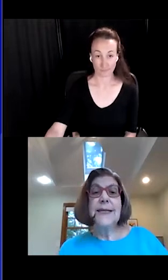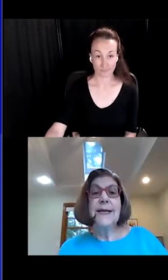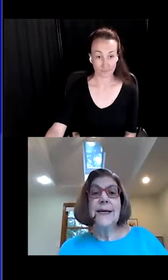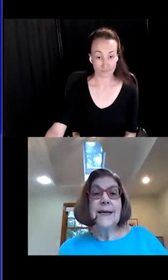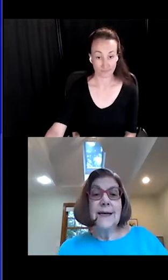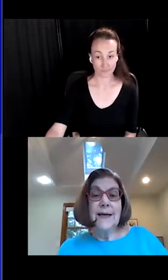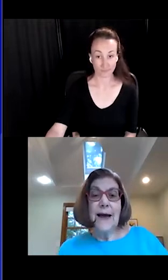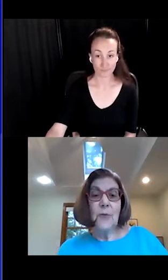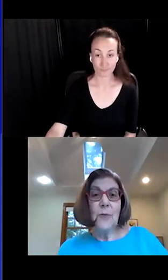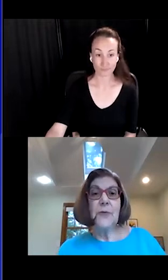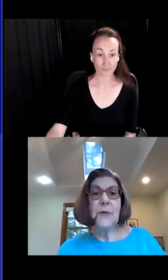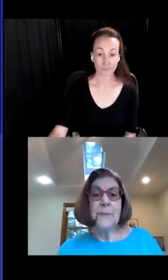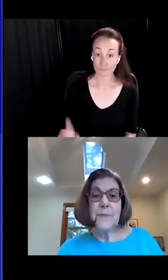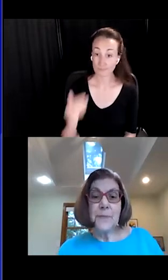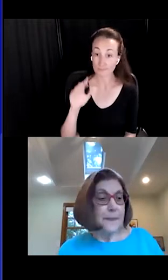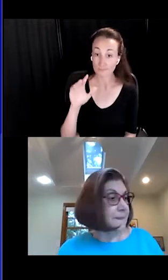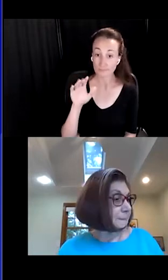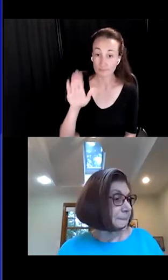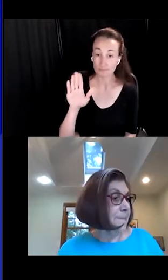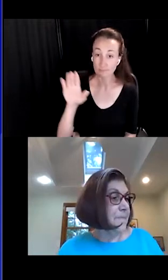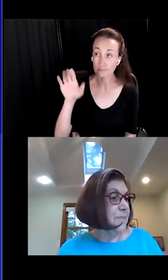Dee, how are we doing?